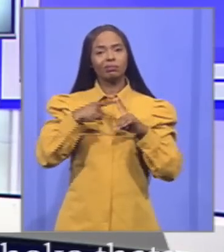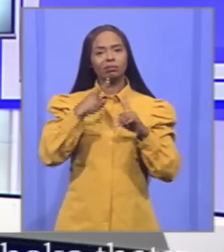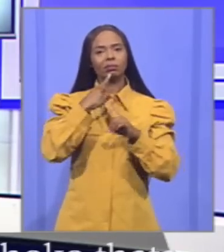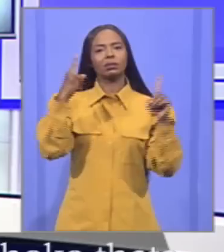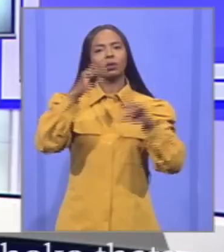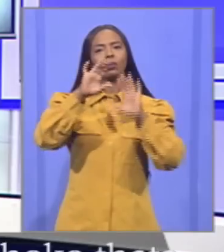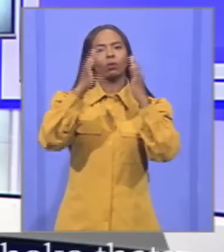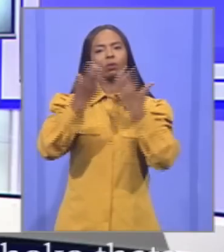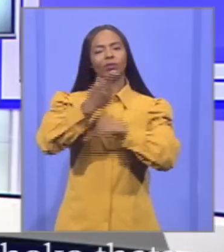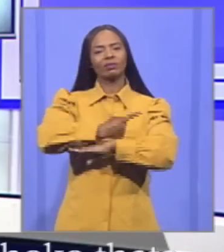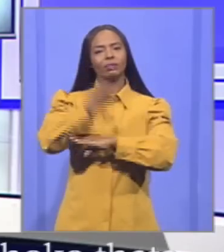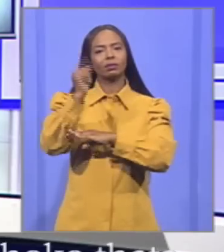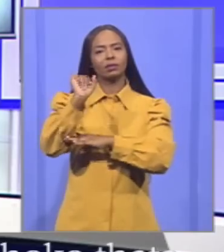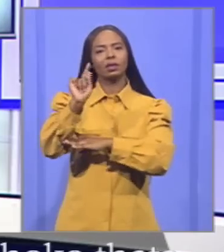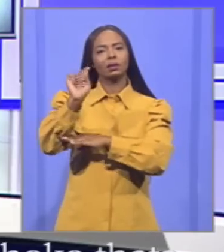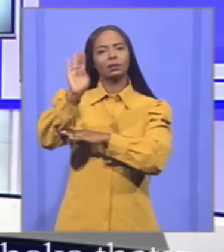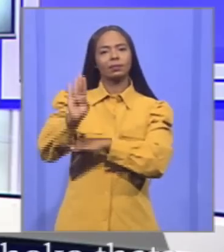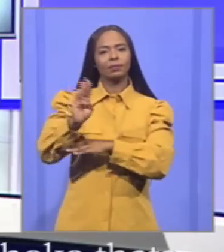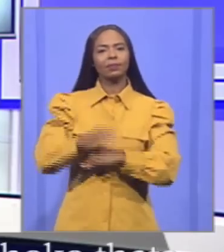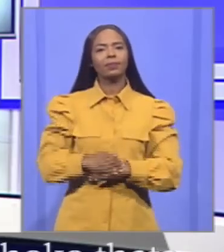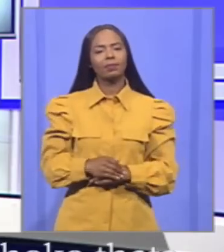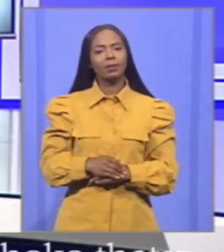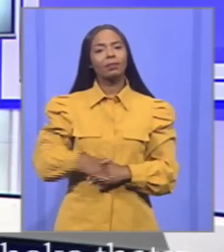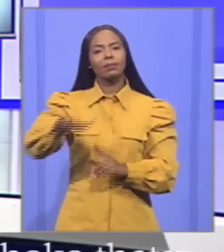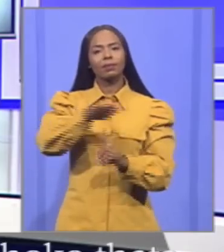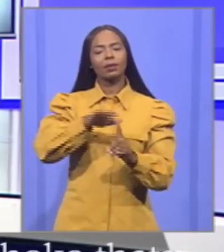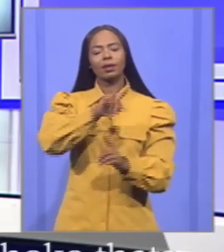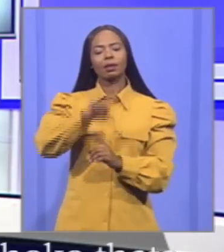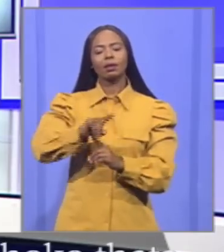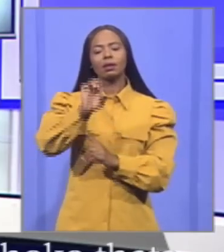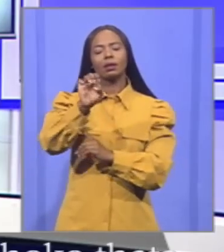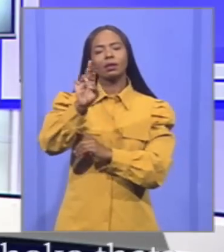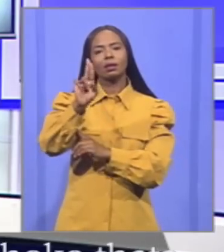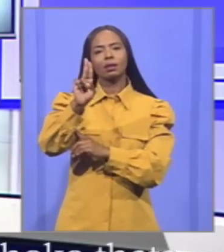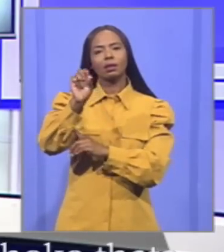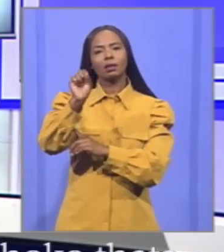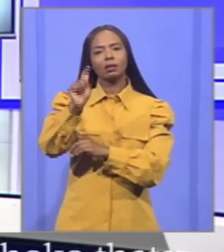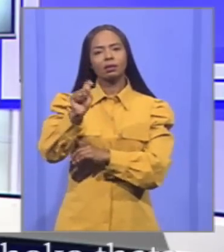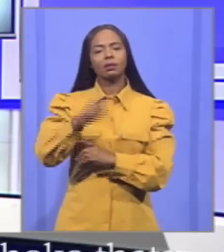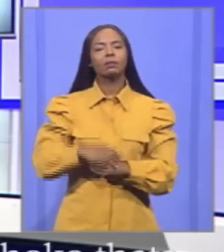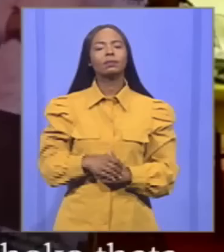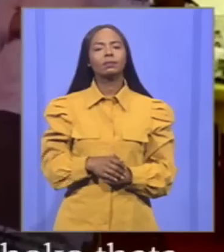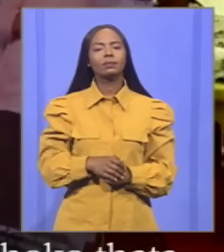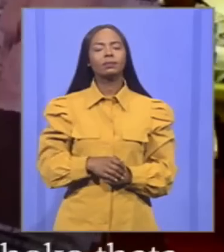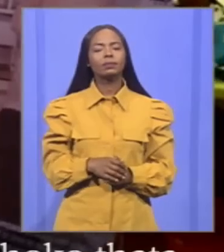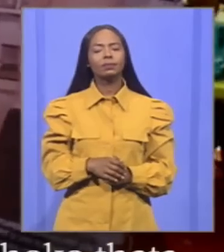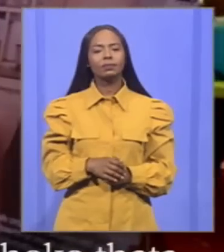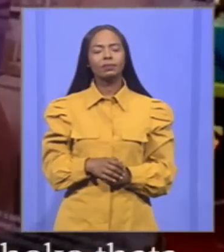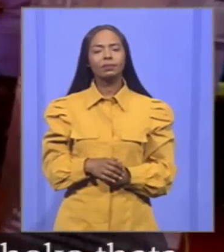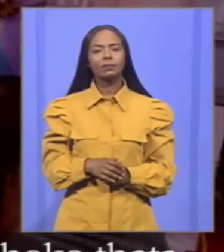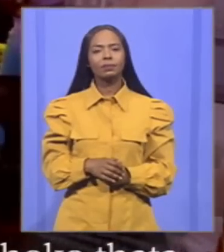le lefatshe la go itshireletsa kgatlhanong le TB kwa Ritban kwa ntlenyana ga Zeerust.